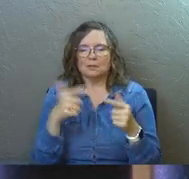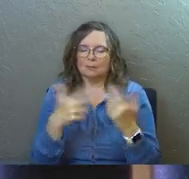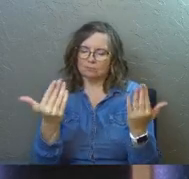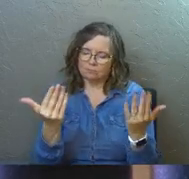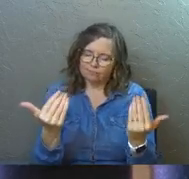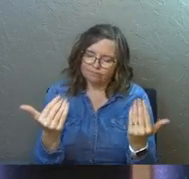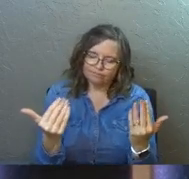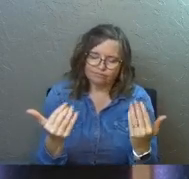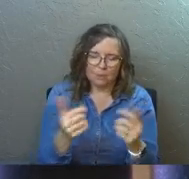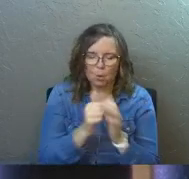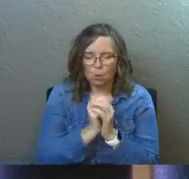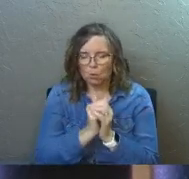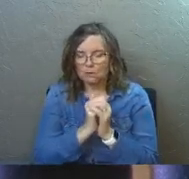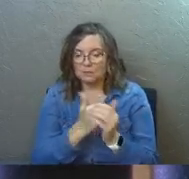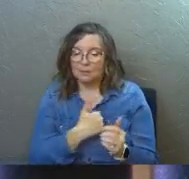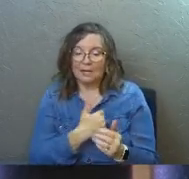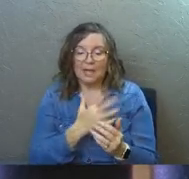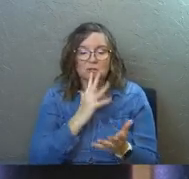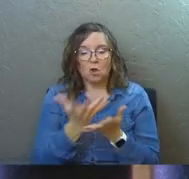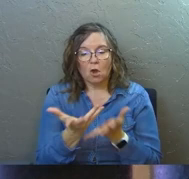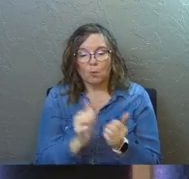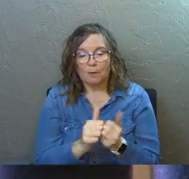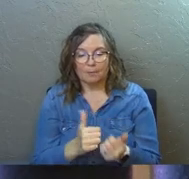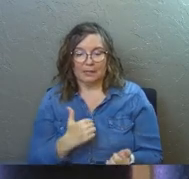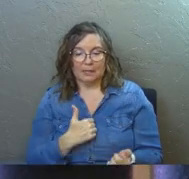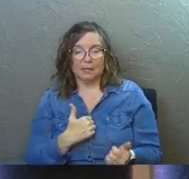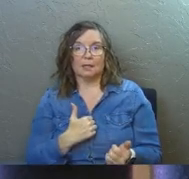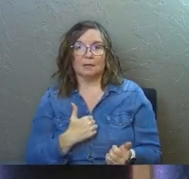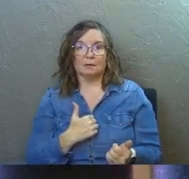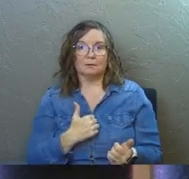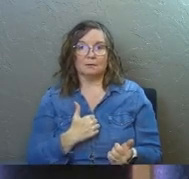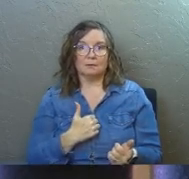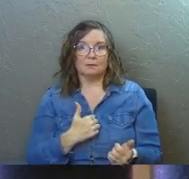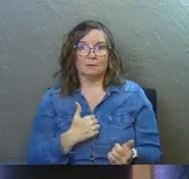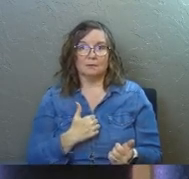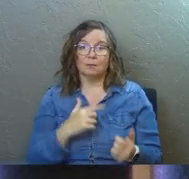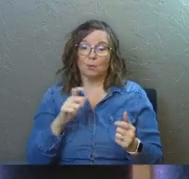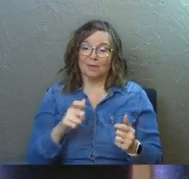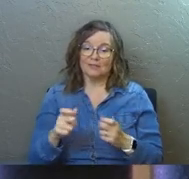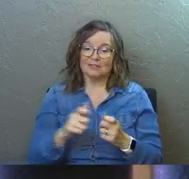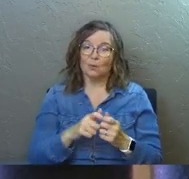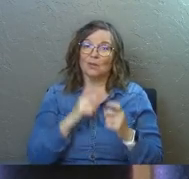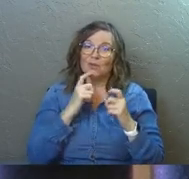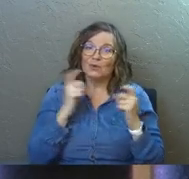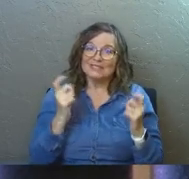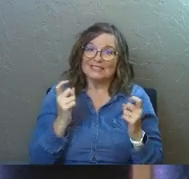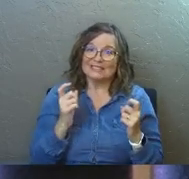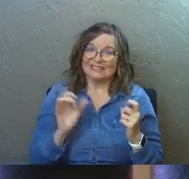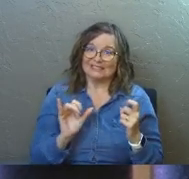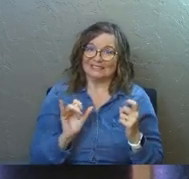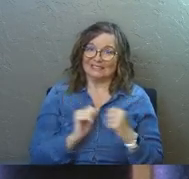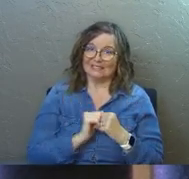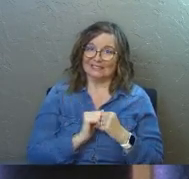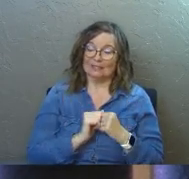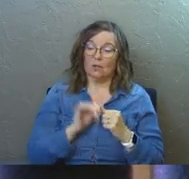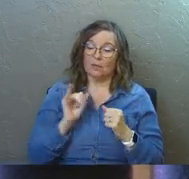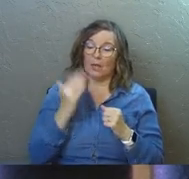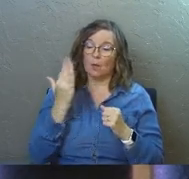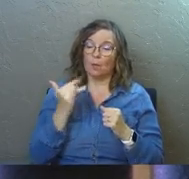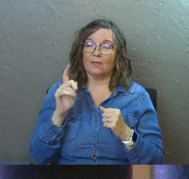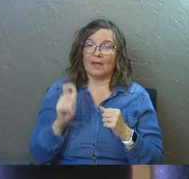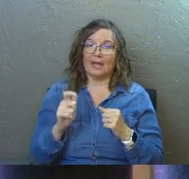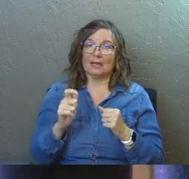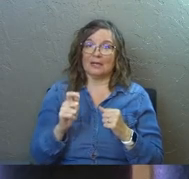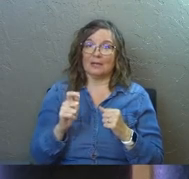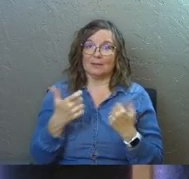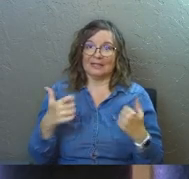come into this place and worship me and talk with me. But we got to deal with your sin. And so that's why there